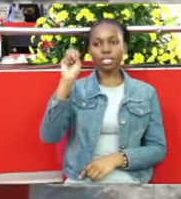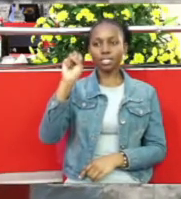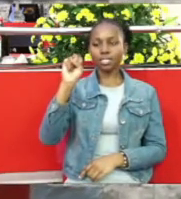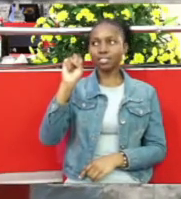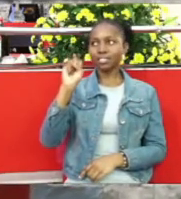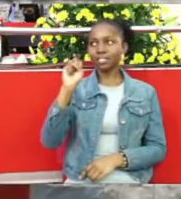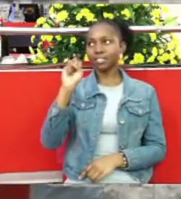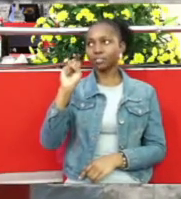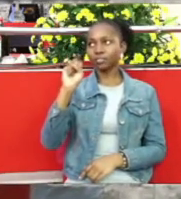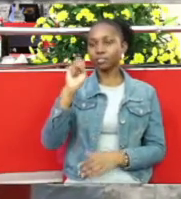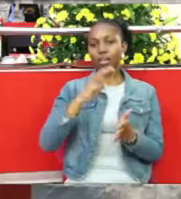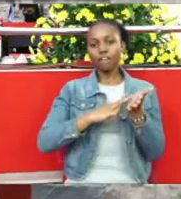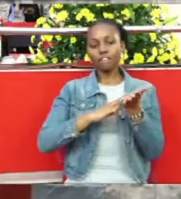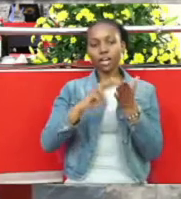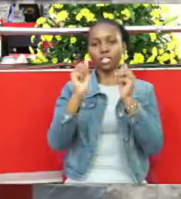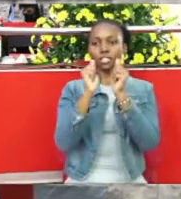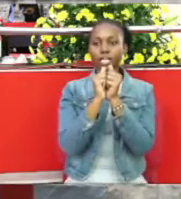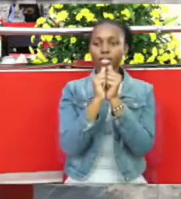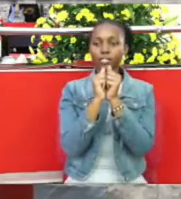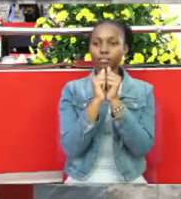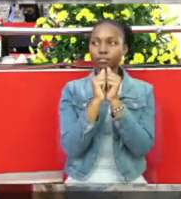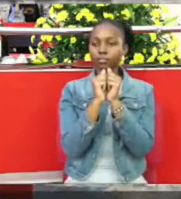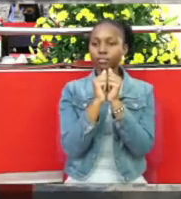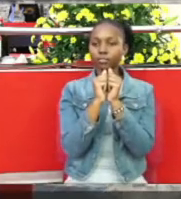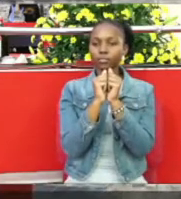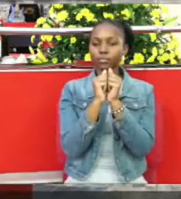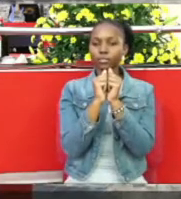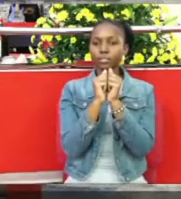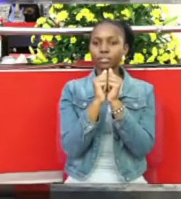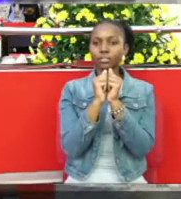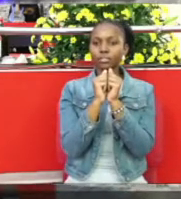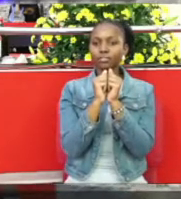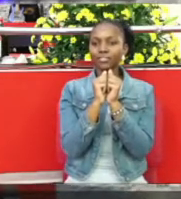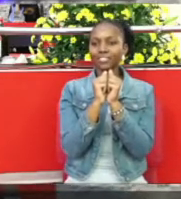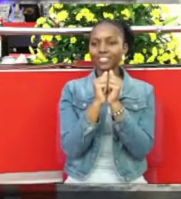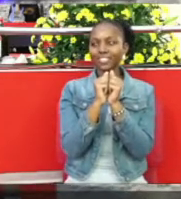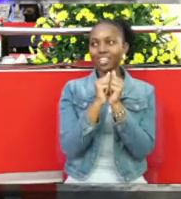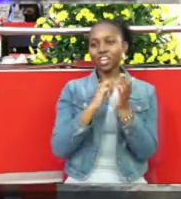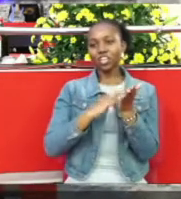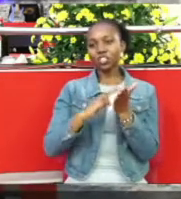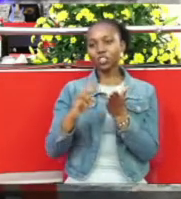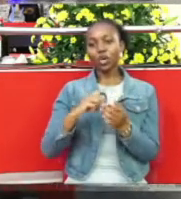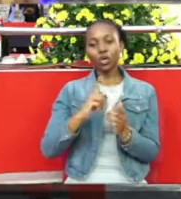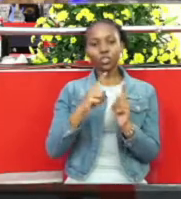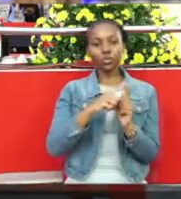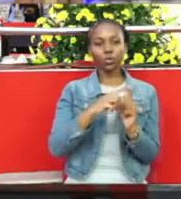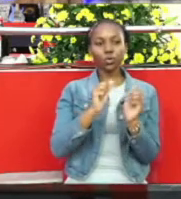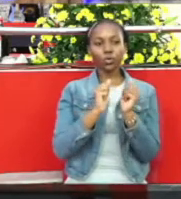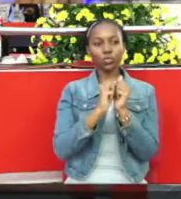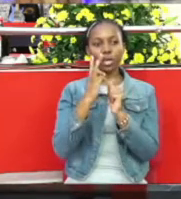10. Naweza ichukulia kutoka pale 10. And to 12. Hadi 12. Let's look